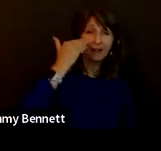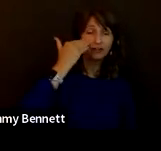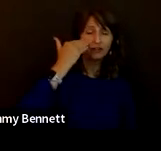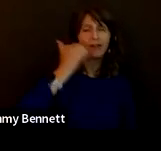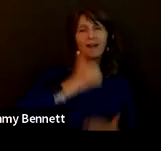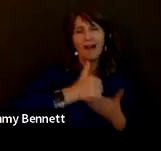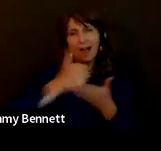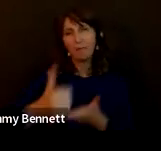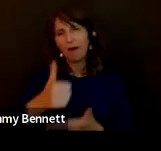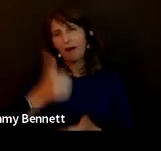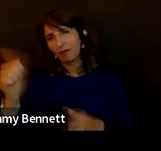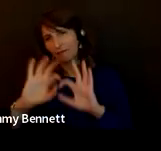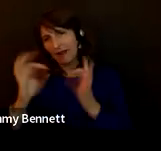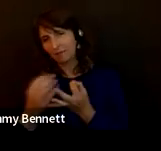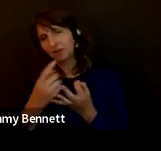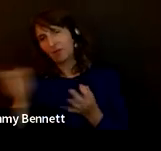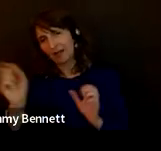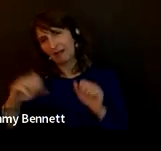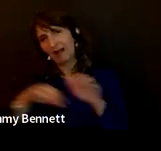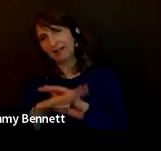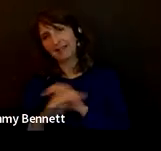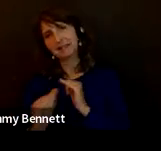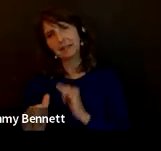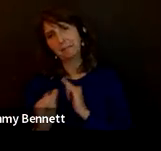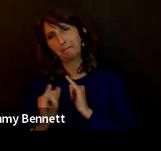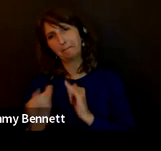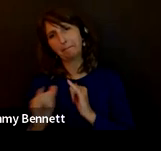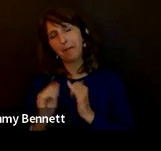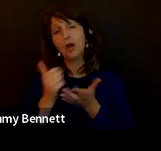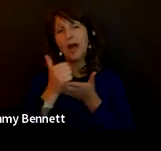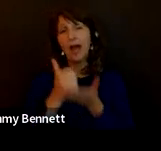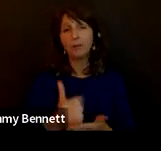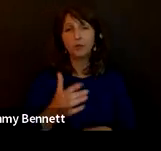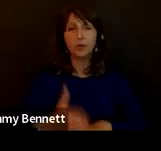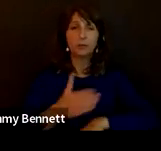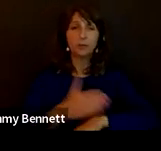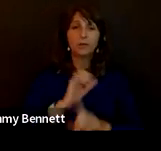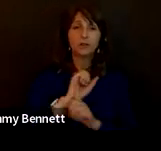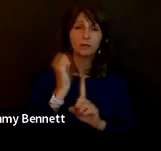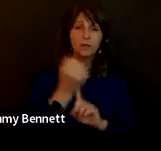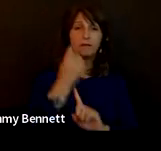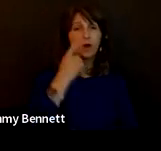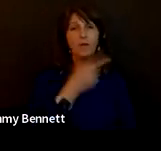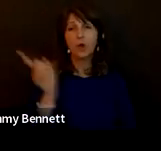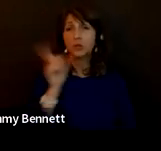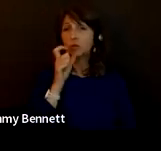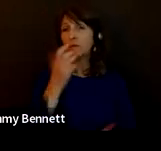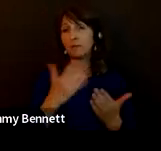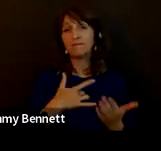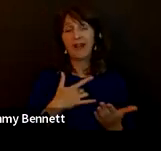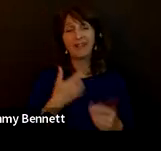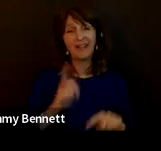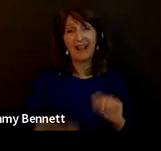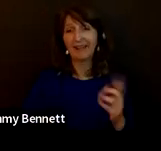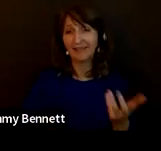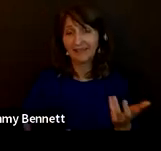can access those same things too, and help to improve circumstances for those who previously might not have felt like they had a way to do it.